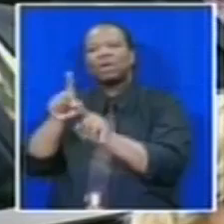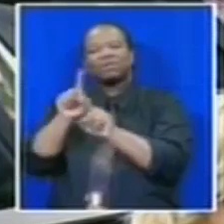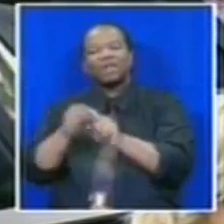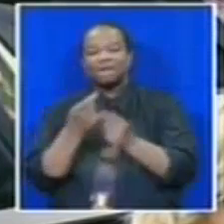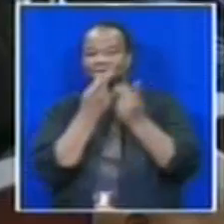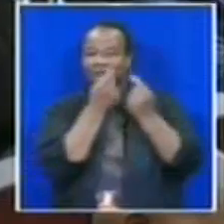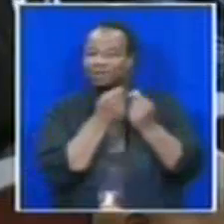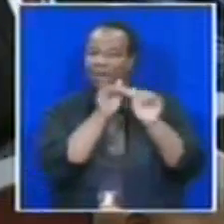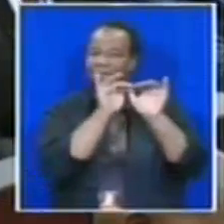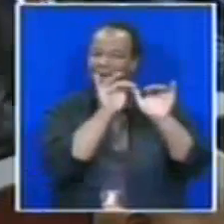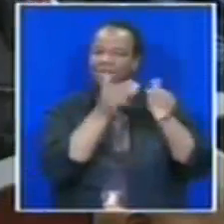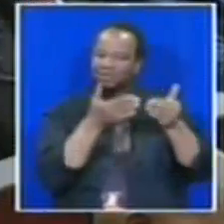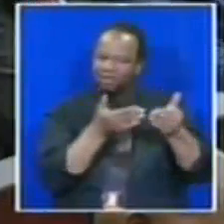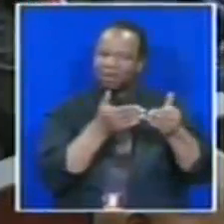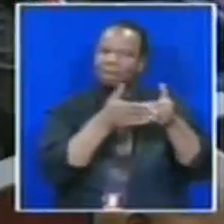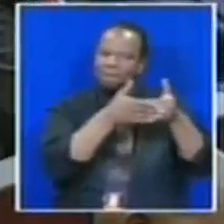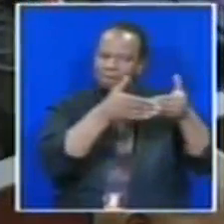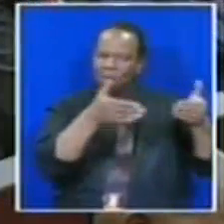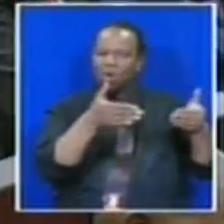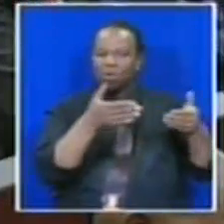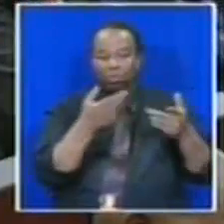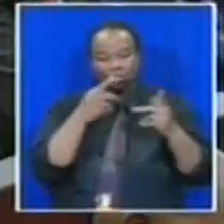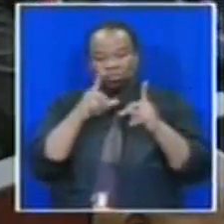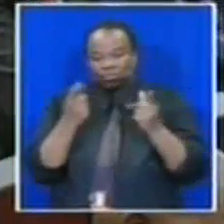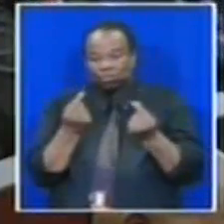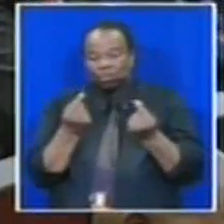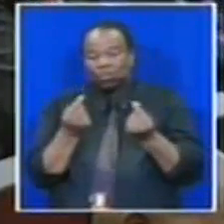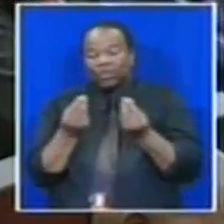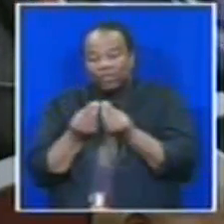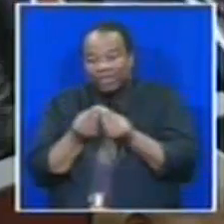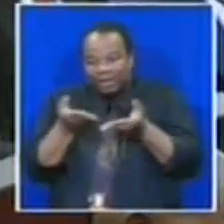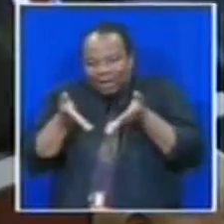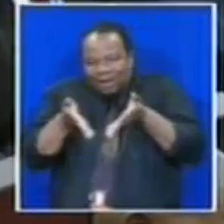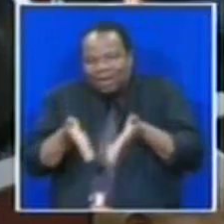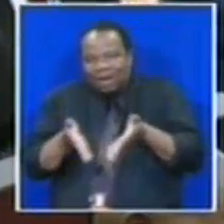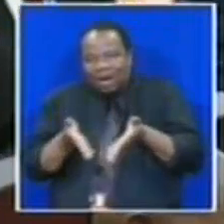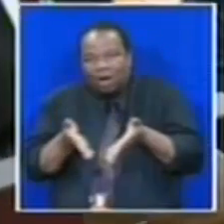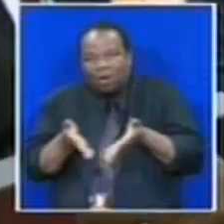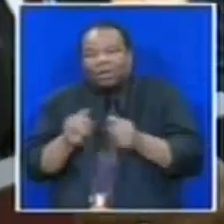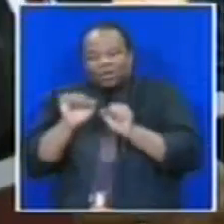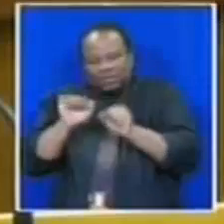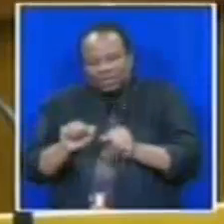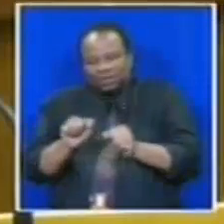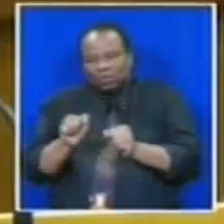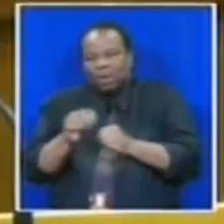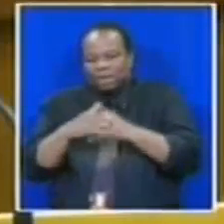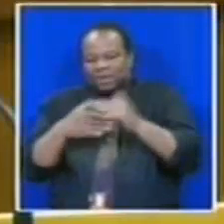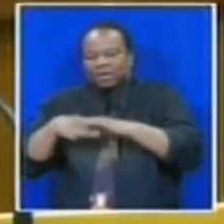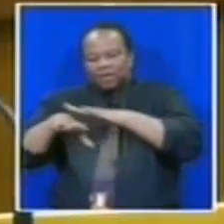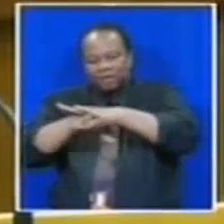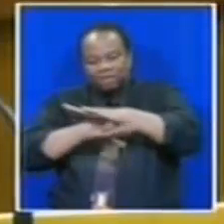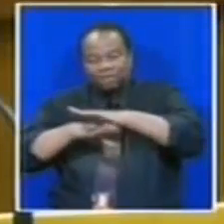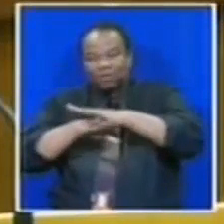strengthen. By taking the right steps now and doing the right things now, we lay the foundations for progress